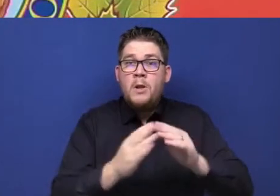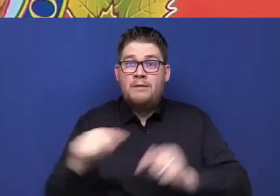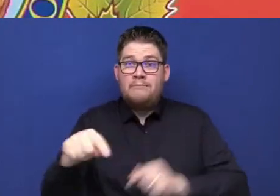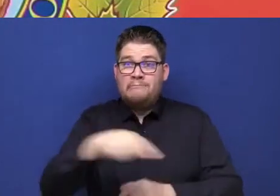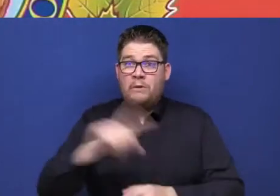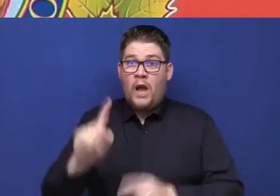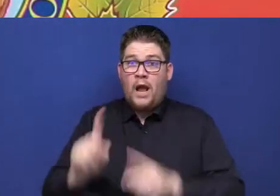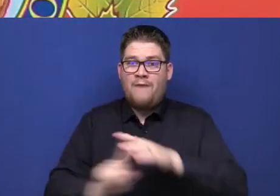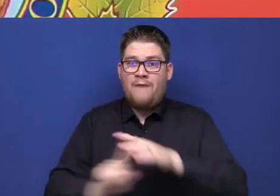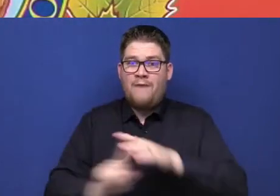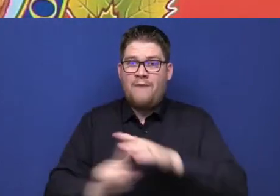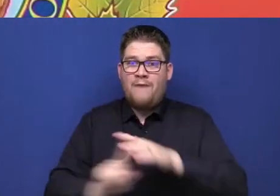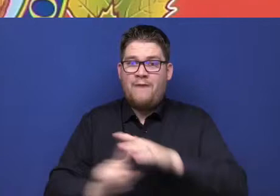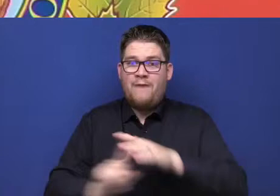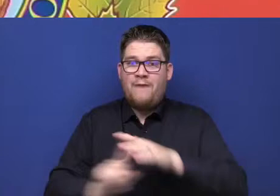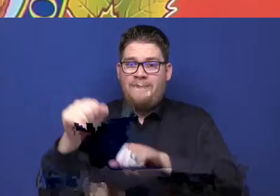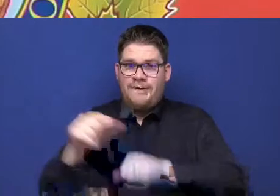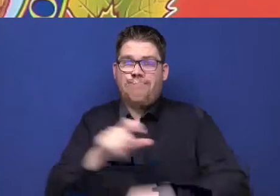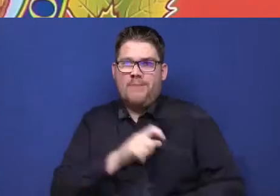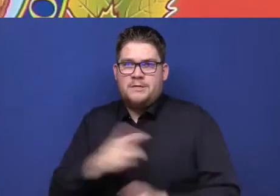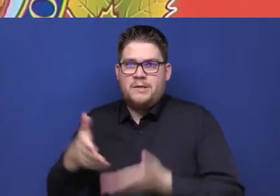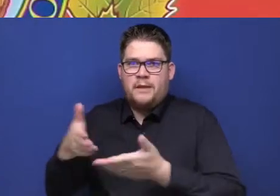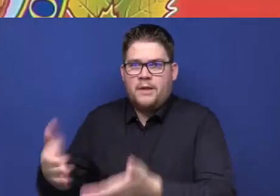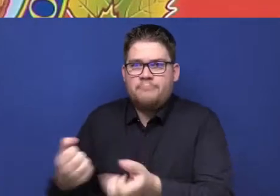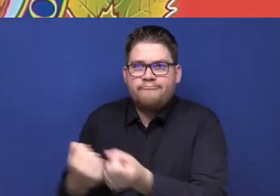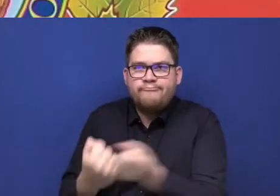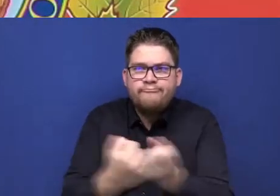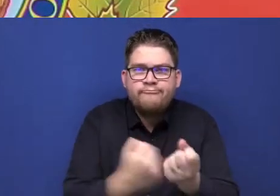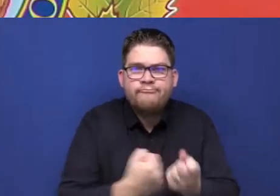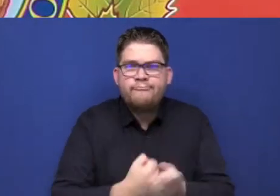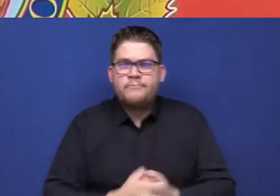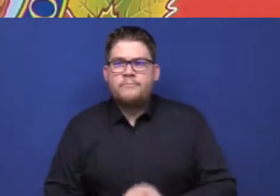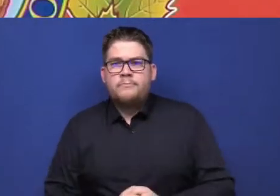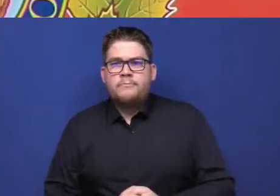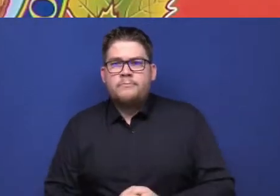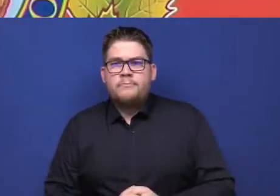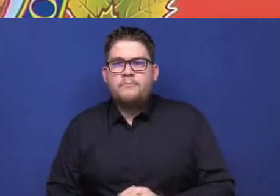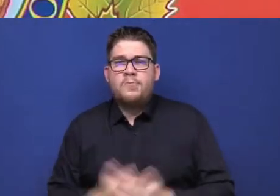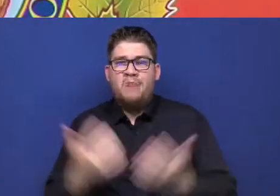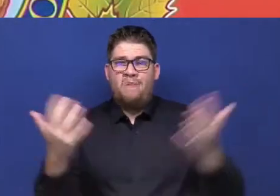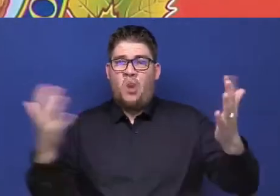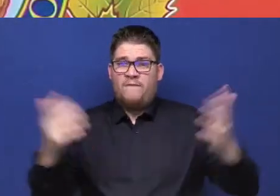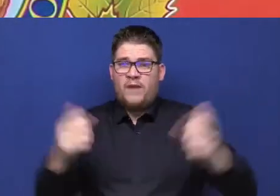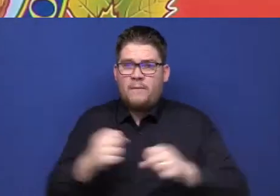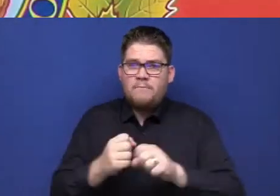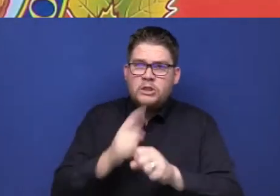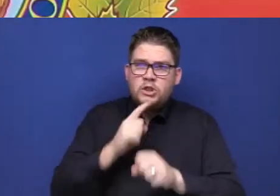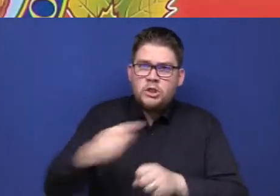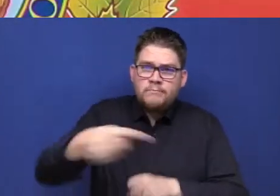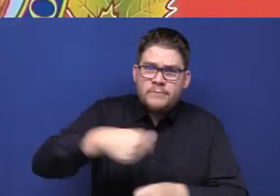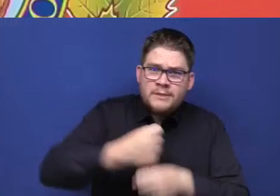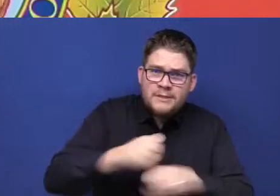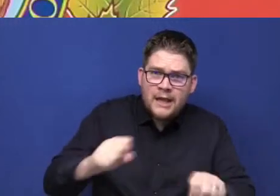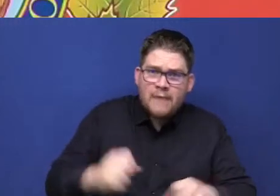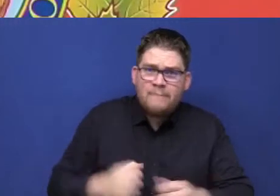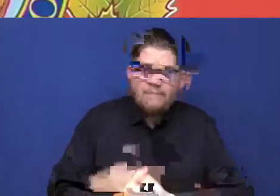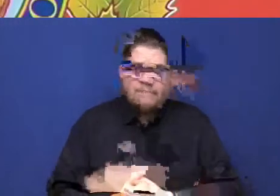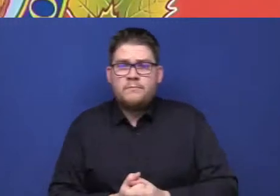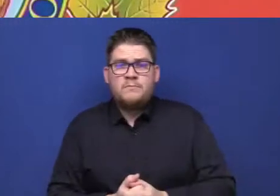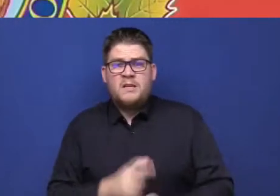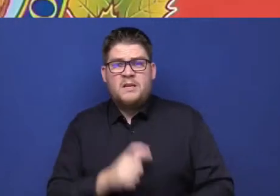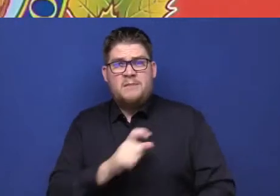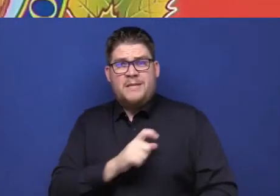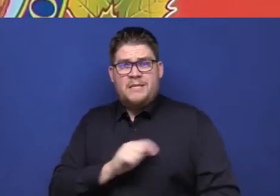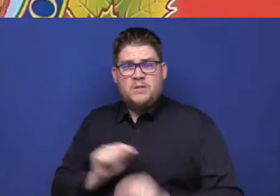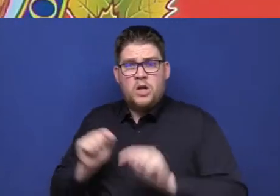emergency notification of alerts and assisting with evacuation of emergency orders, conducting roving patrols, and also